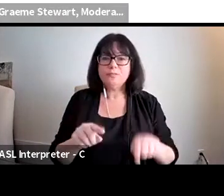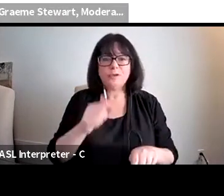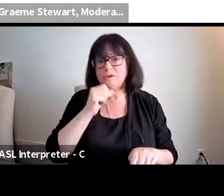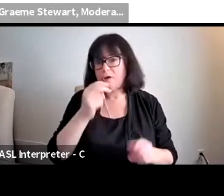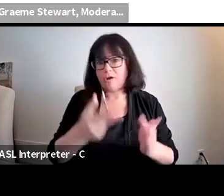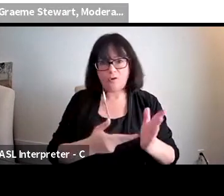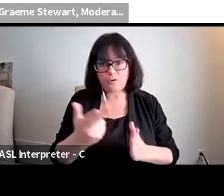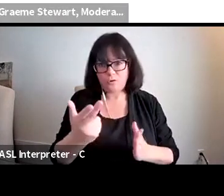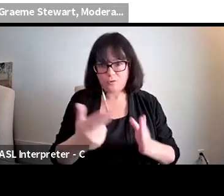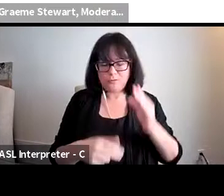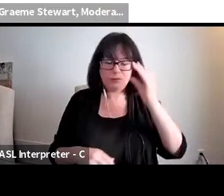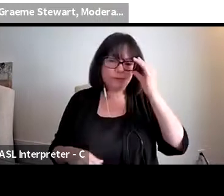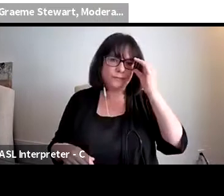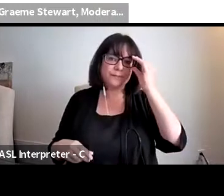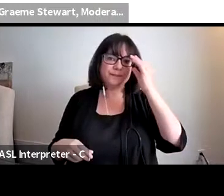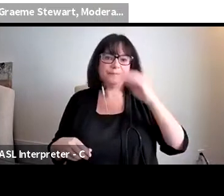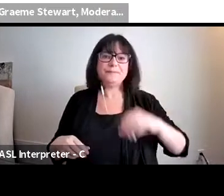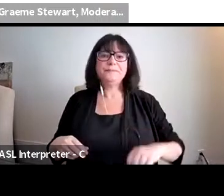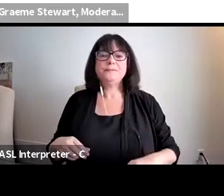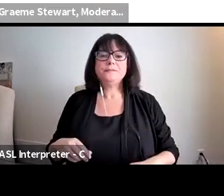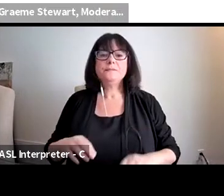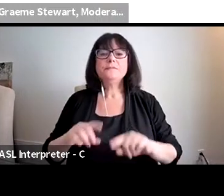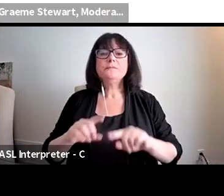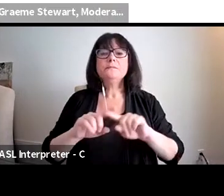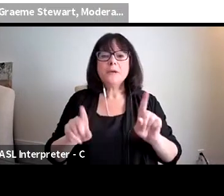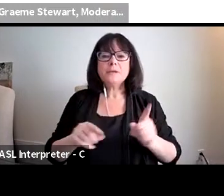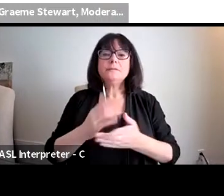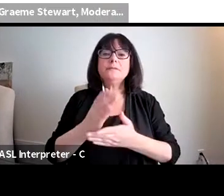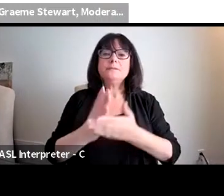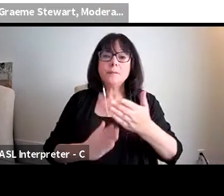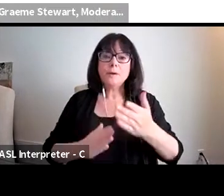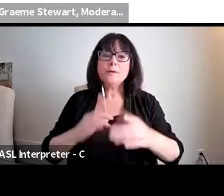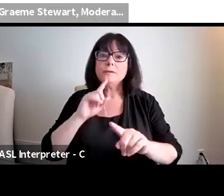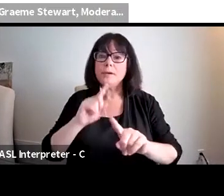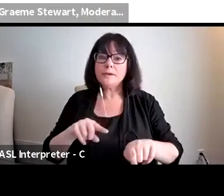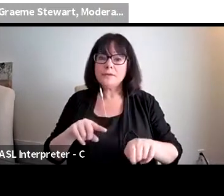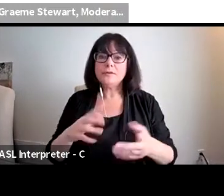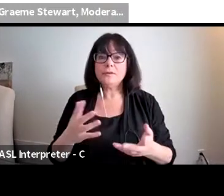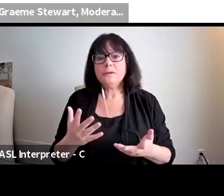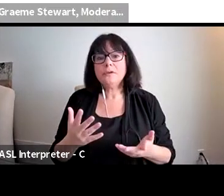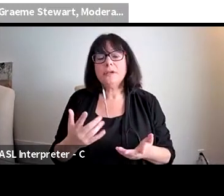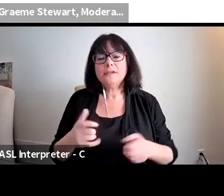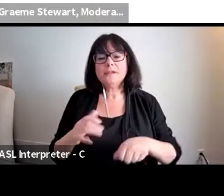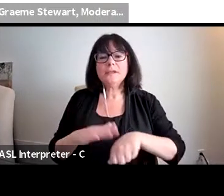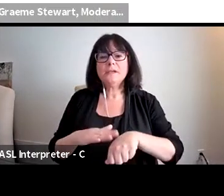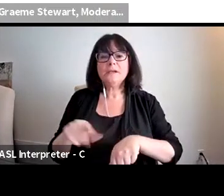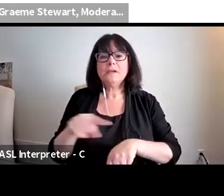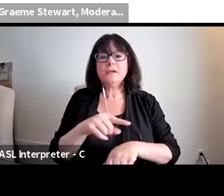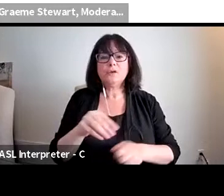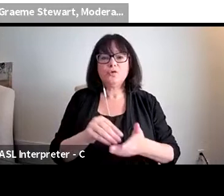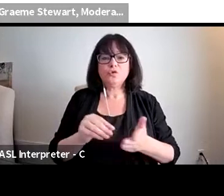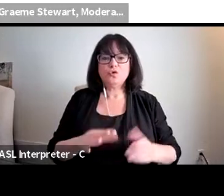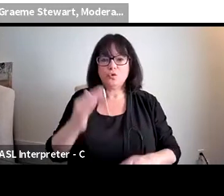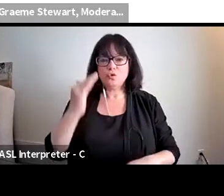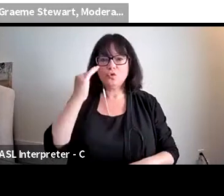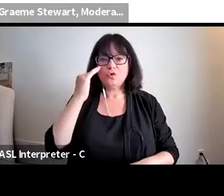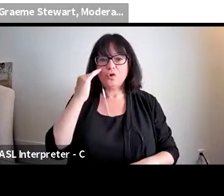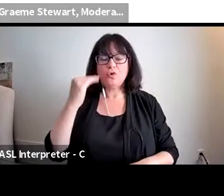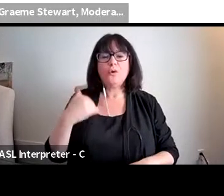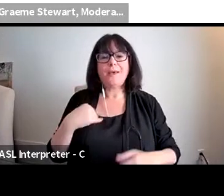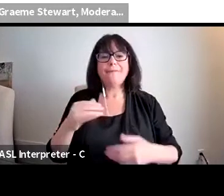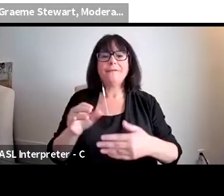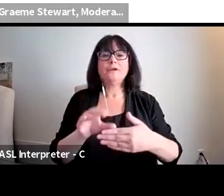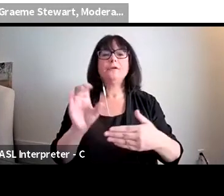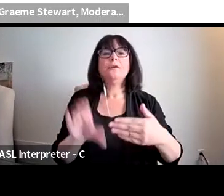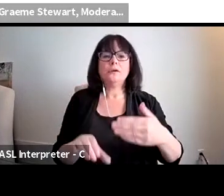is making sure that students are aware that we do have, there can be consequences, that we are identifying and